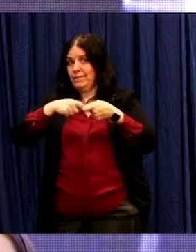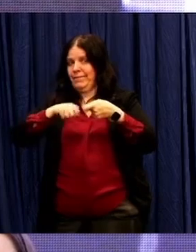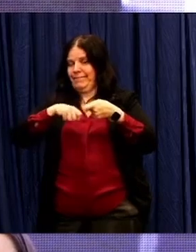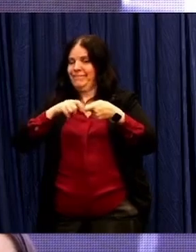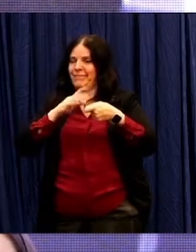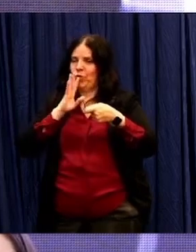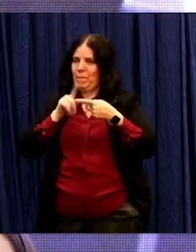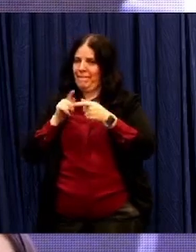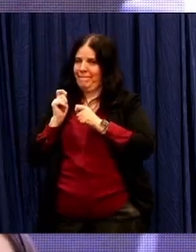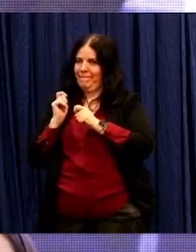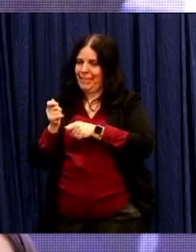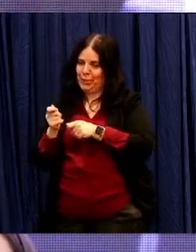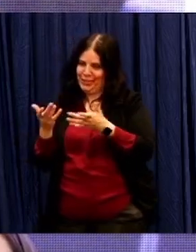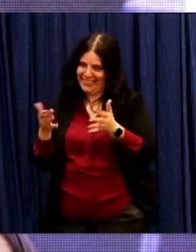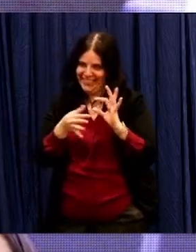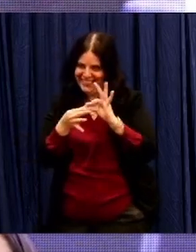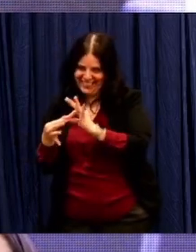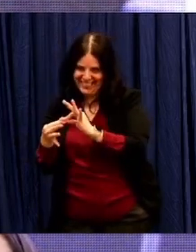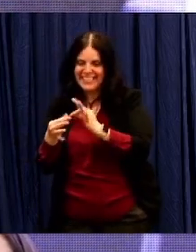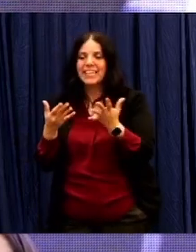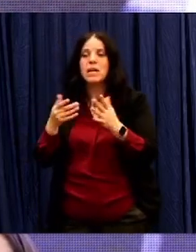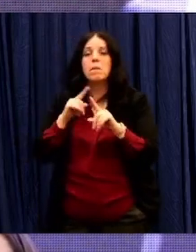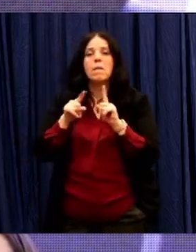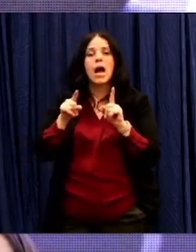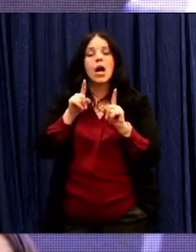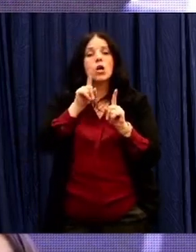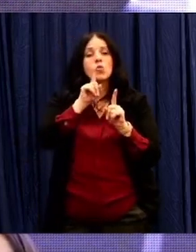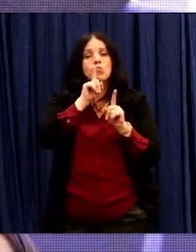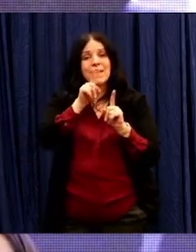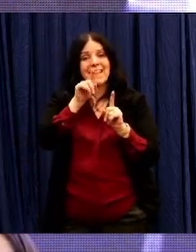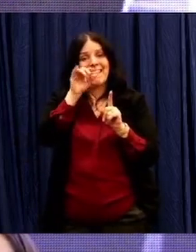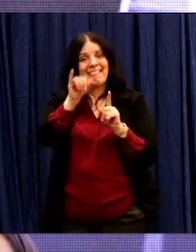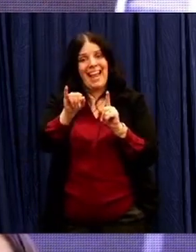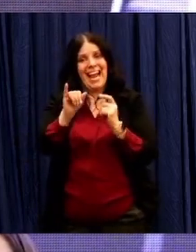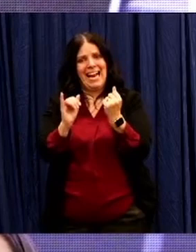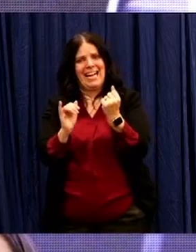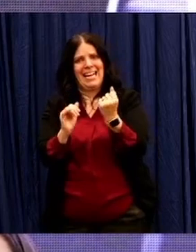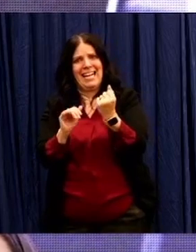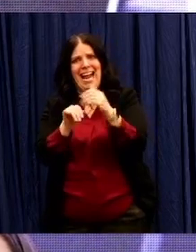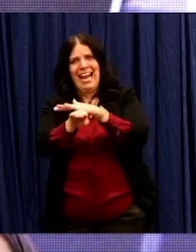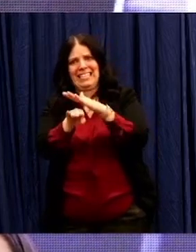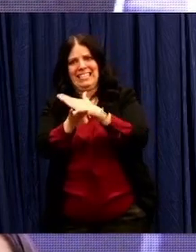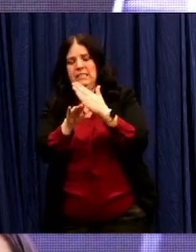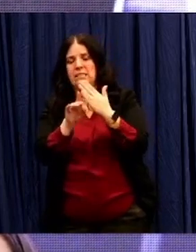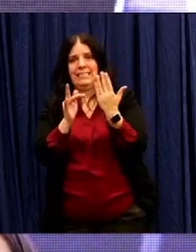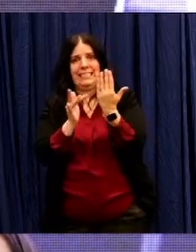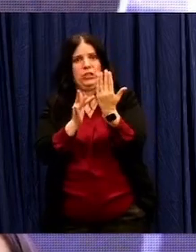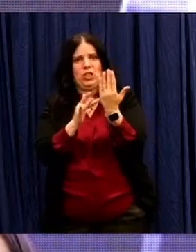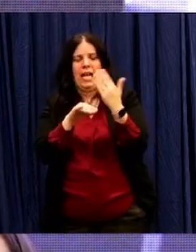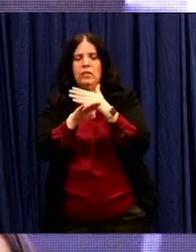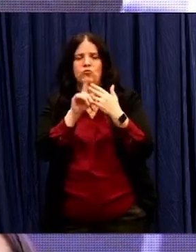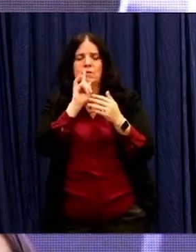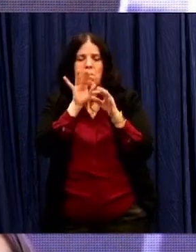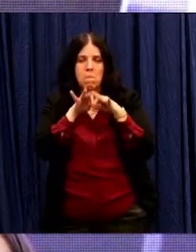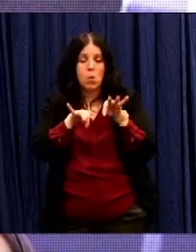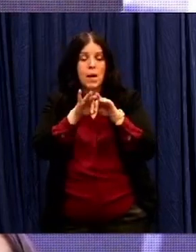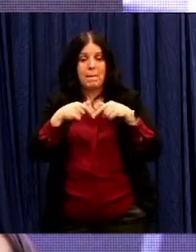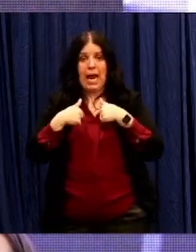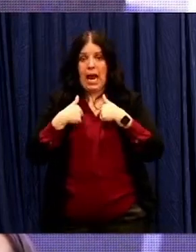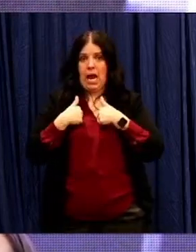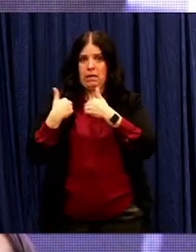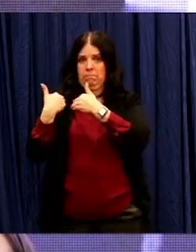Digital access is super important in a lot of areas, and especially for someone like myself who uses screen